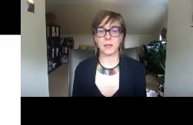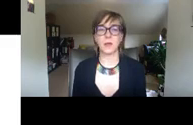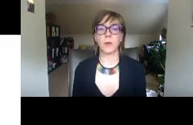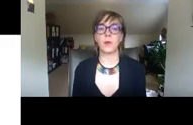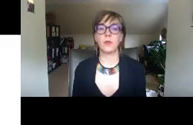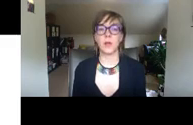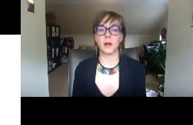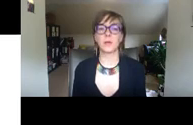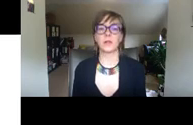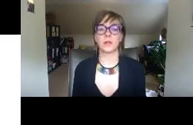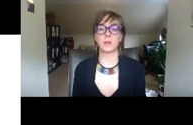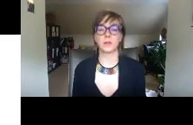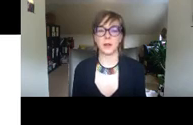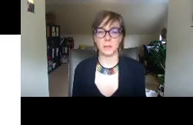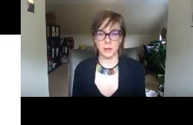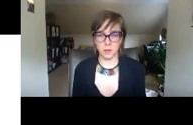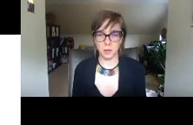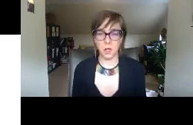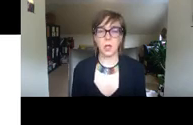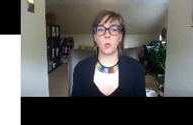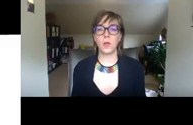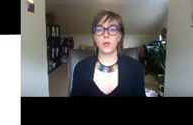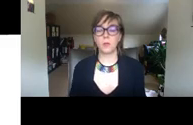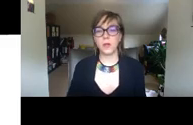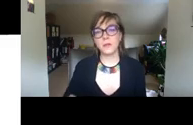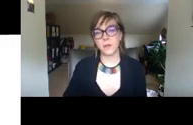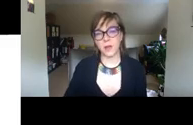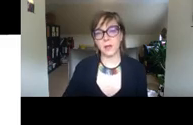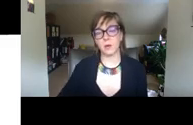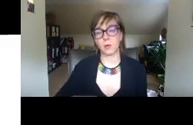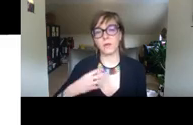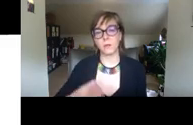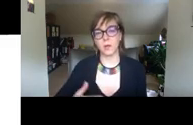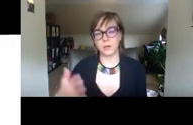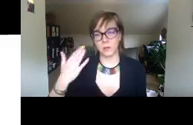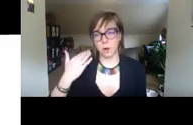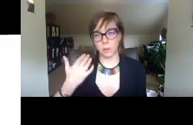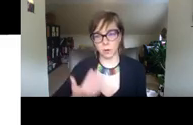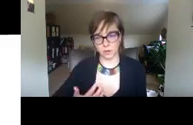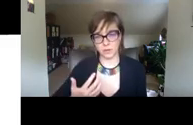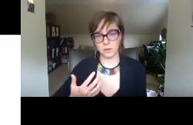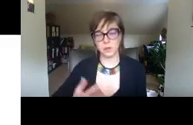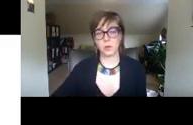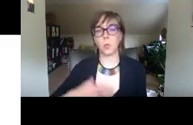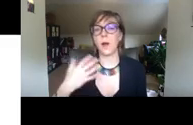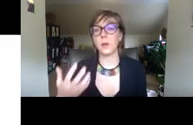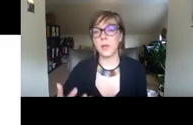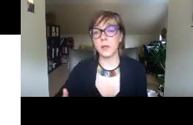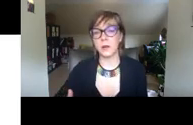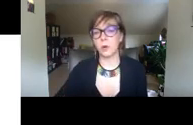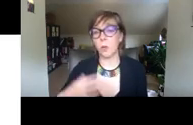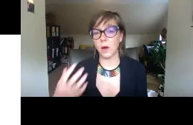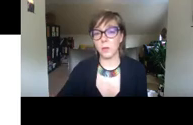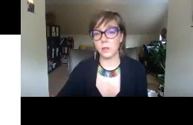this. I think what we do now is that we find meaning. We redefine or refocus our purpose. Why are